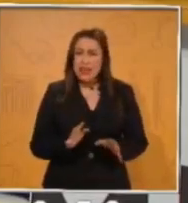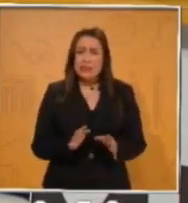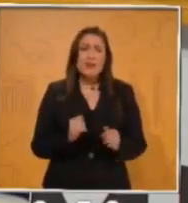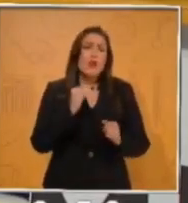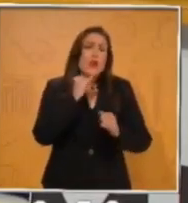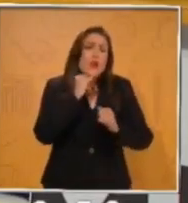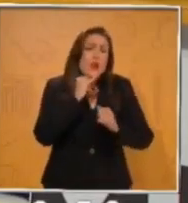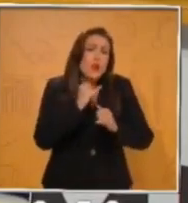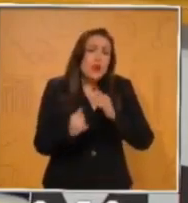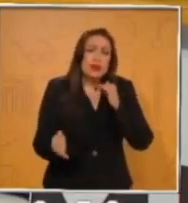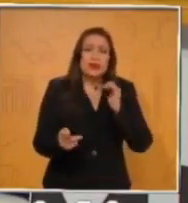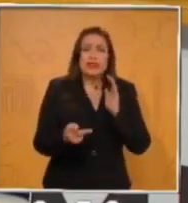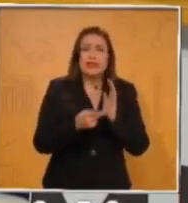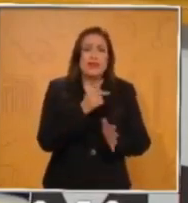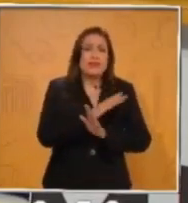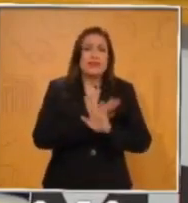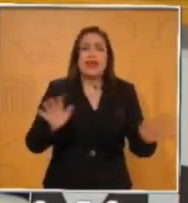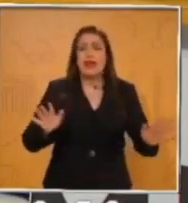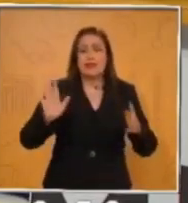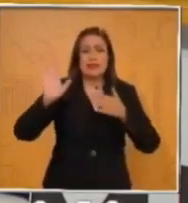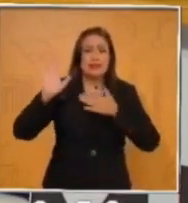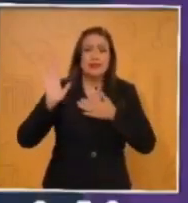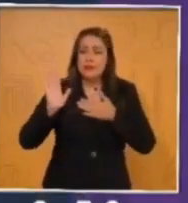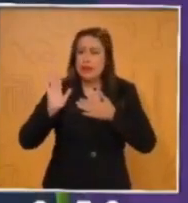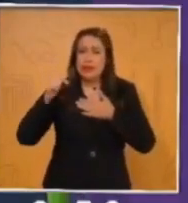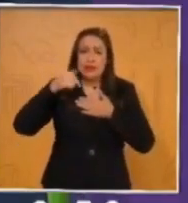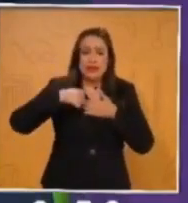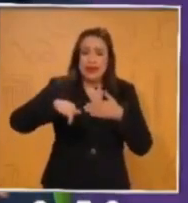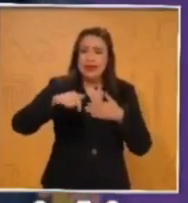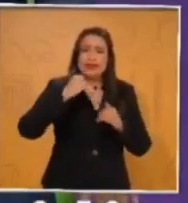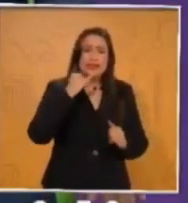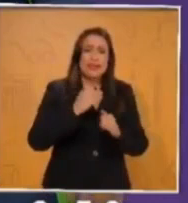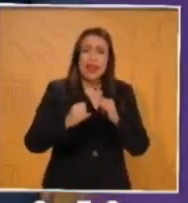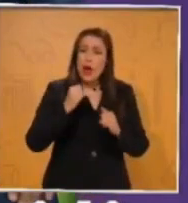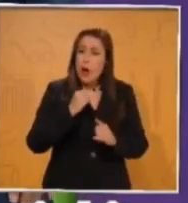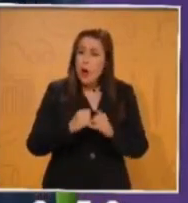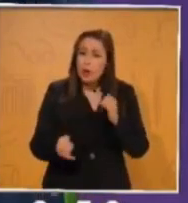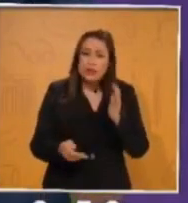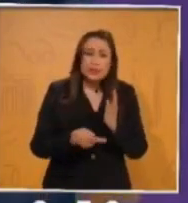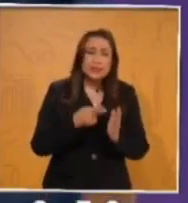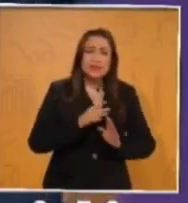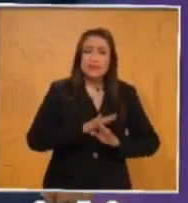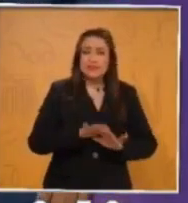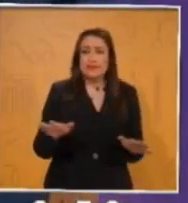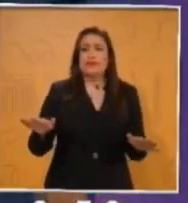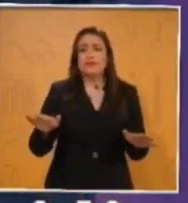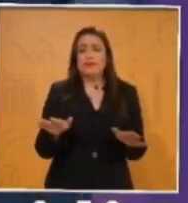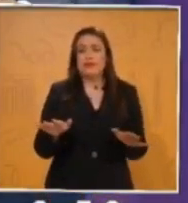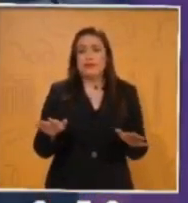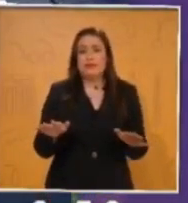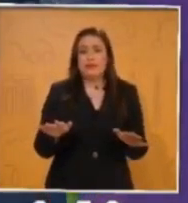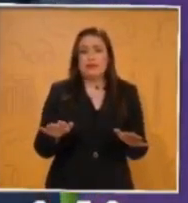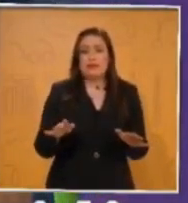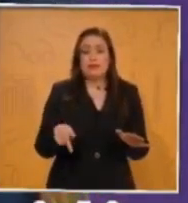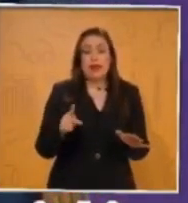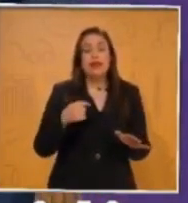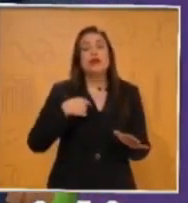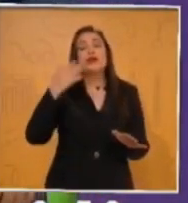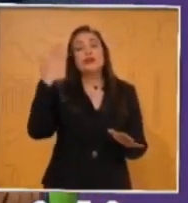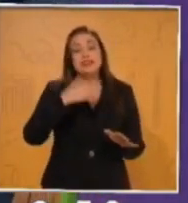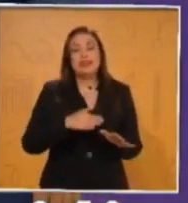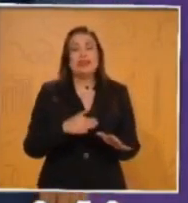I promise to you, this is going to be the last time. But I know this is not possible